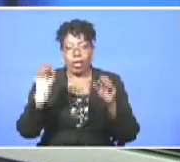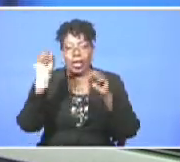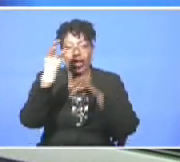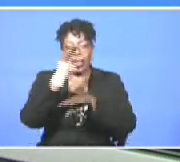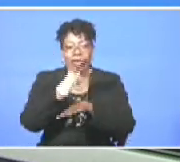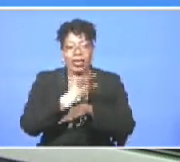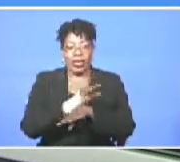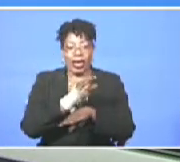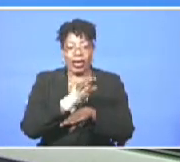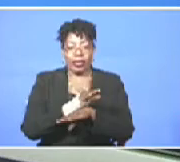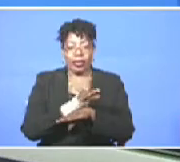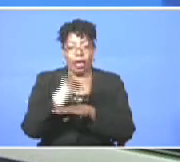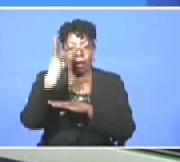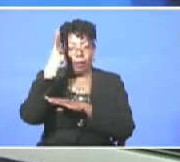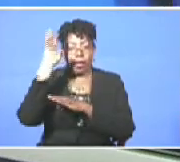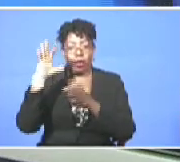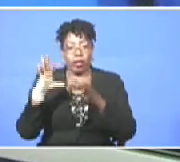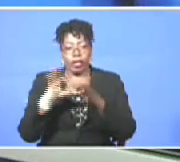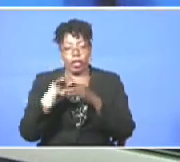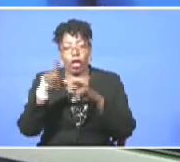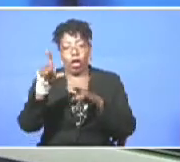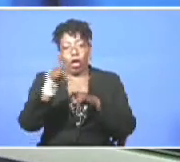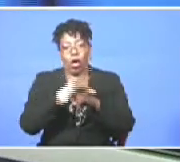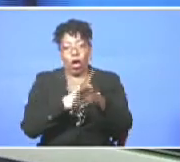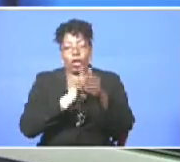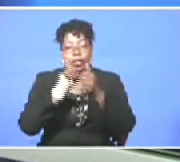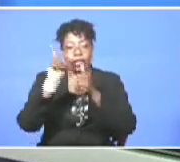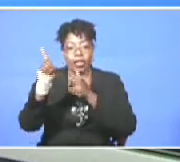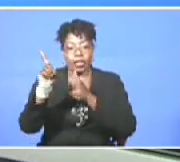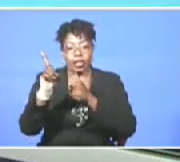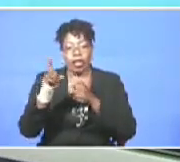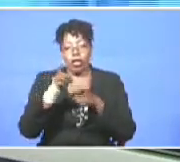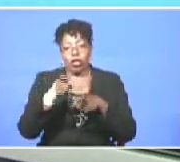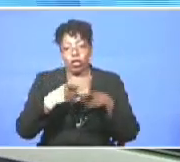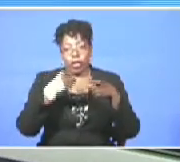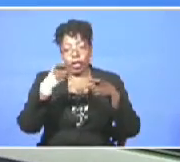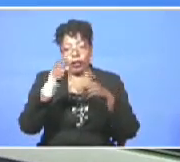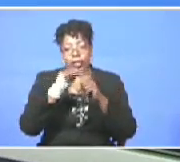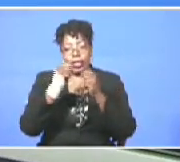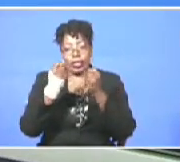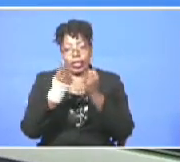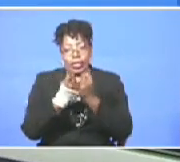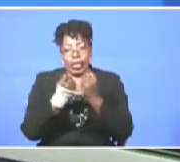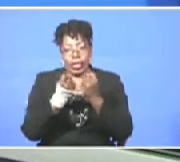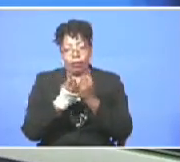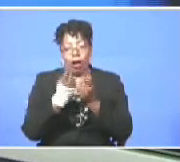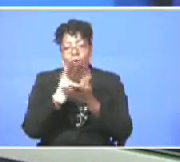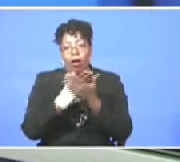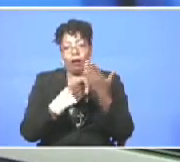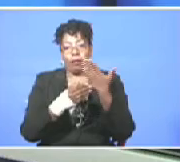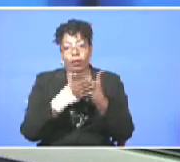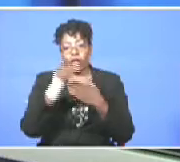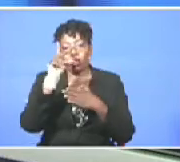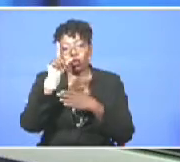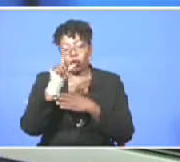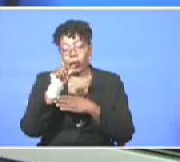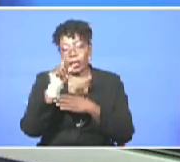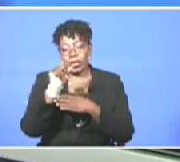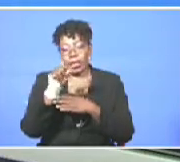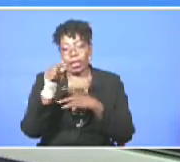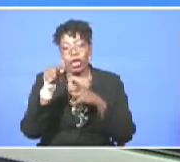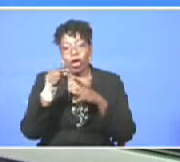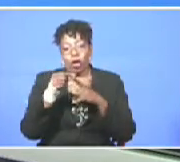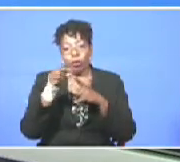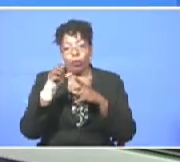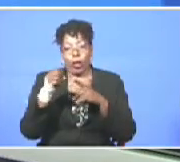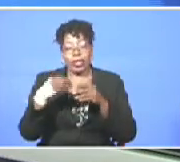off with each other. Buddy would connect from long distance to give his squad, the Sacramento Kings, a comfortable 20-point lead at the half.